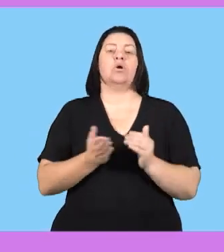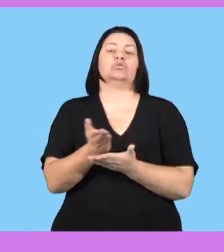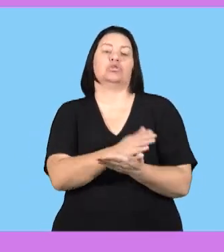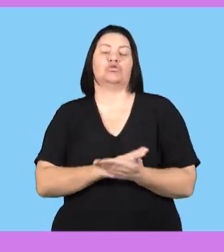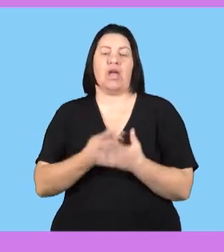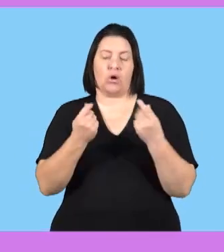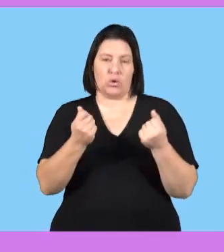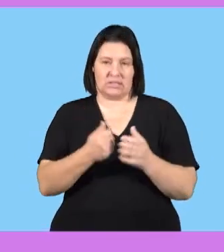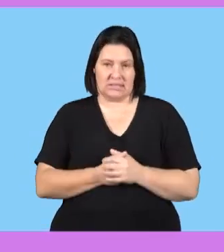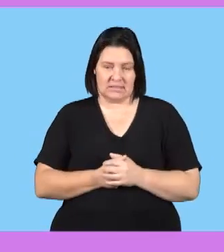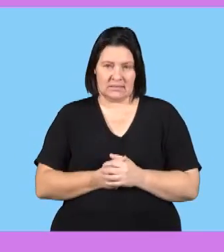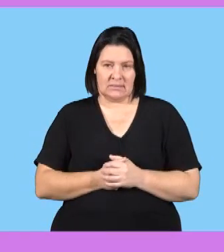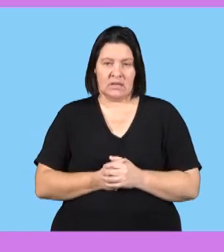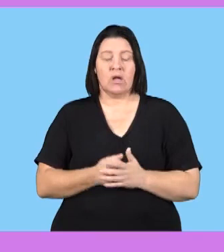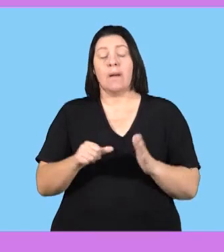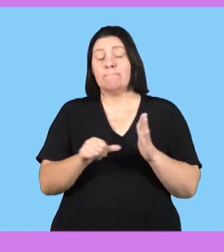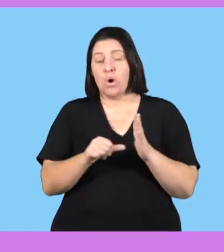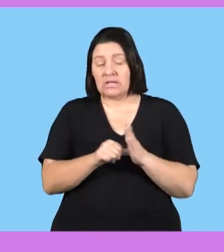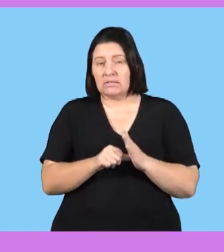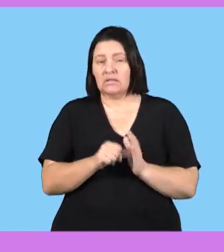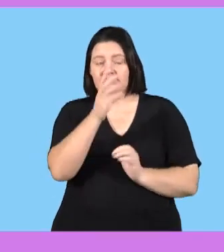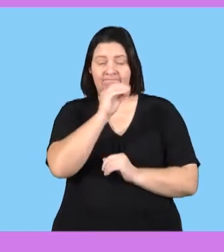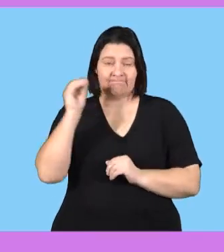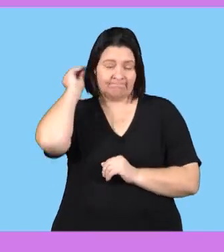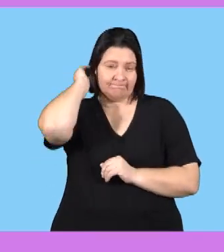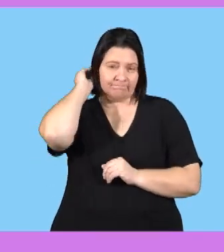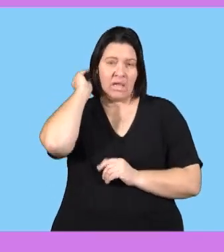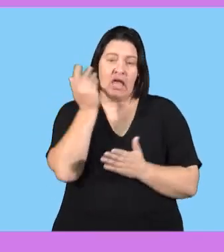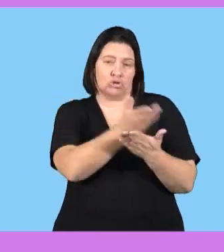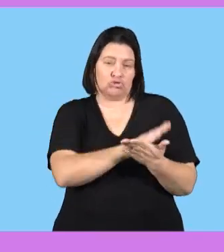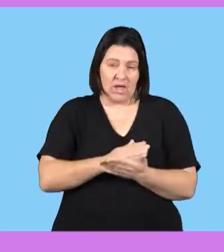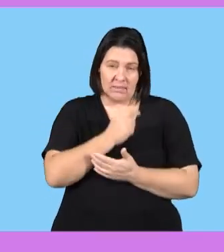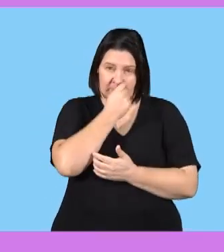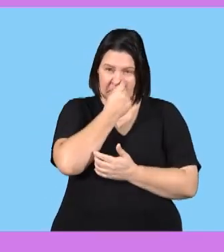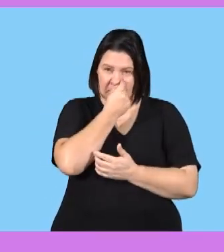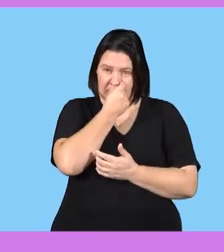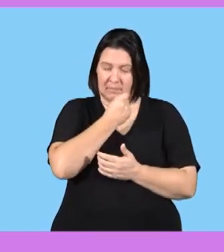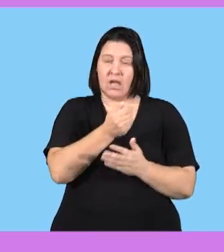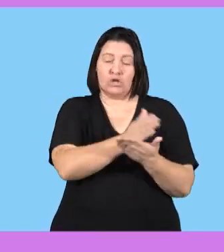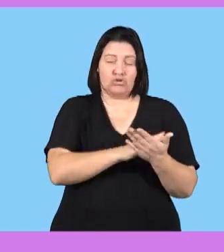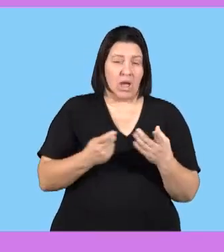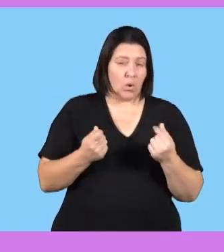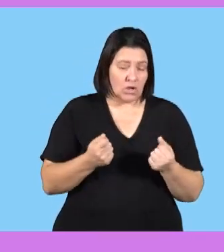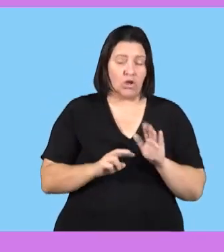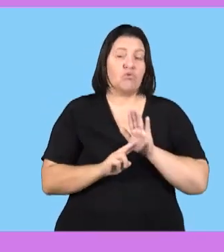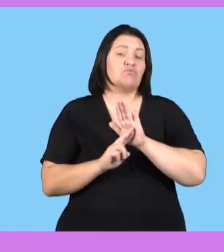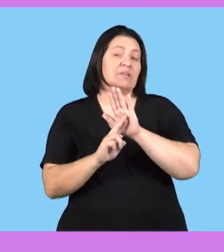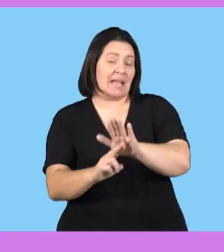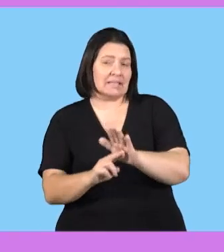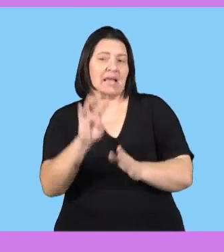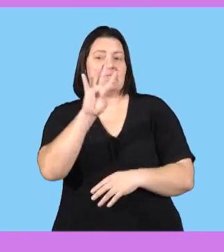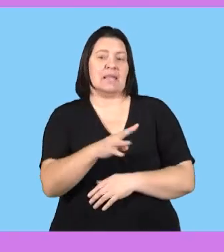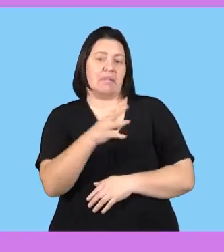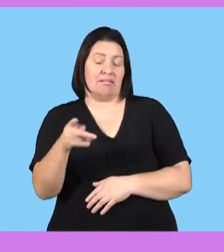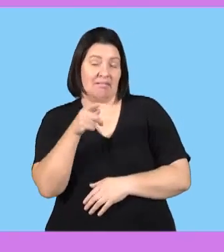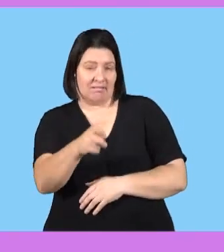share the cost. It's important for you to take note that they are sharing. The shared cost is represented in the